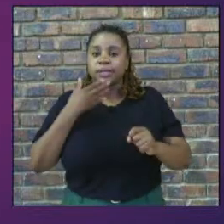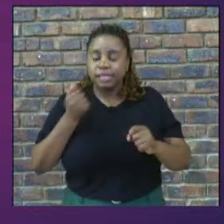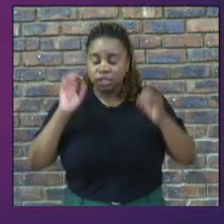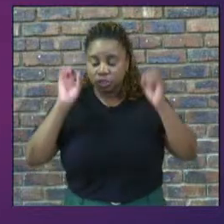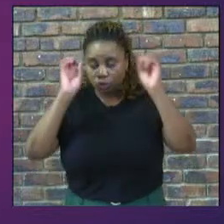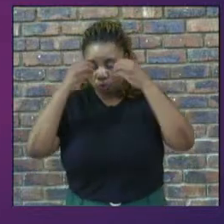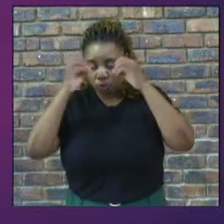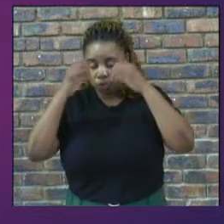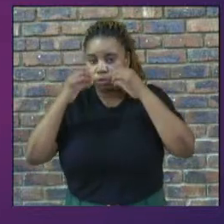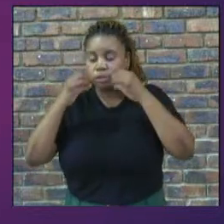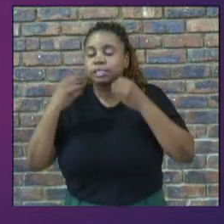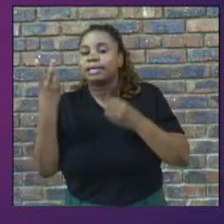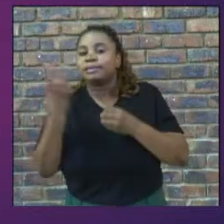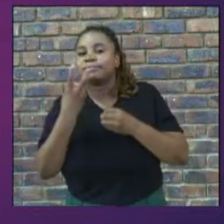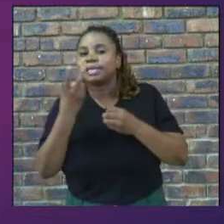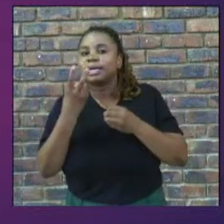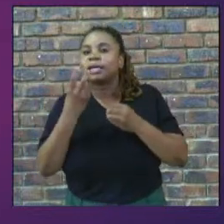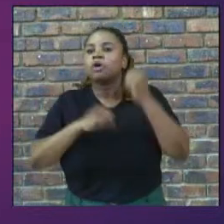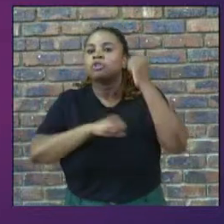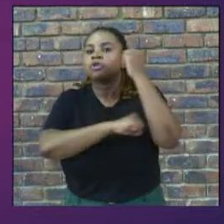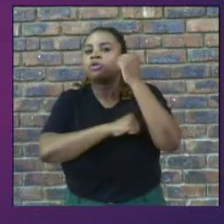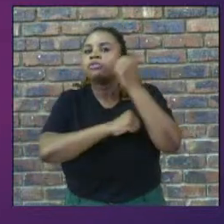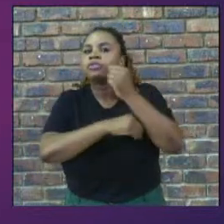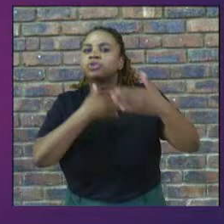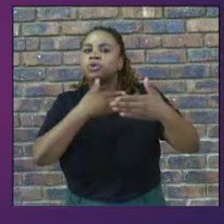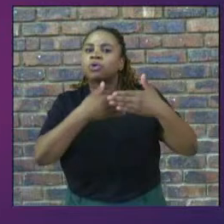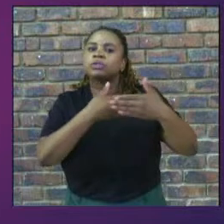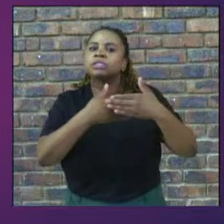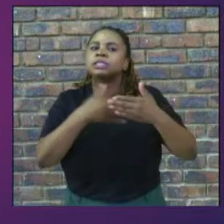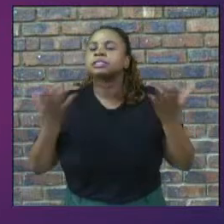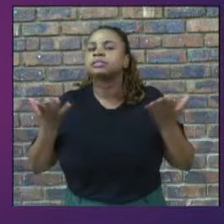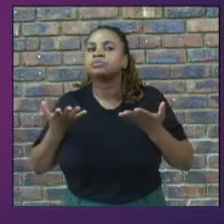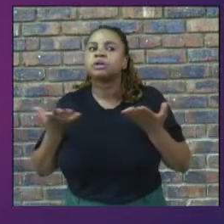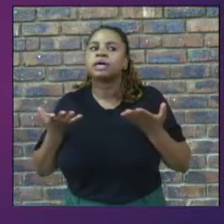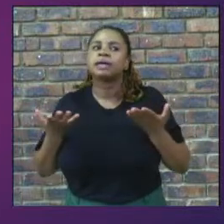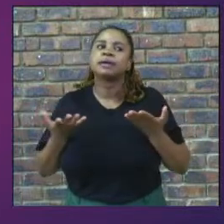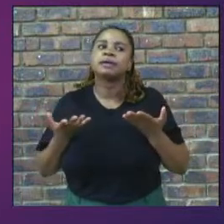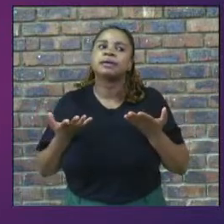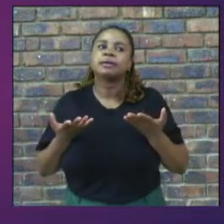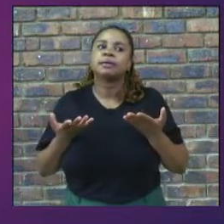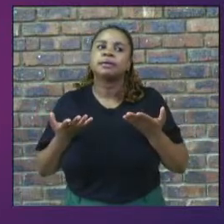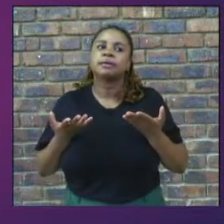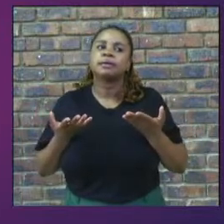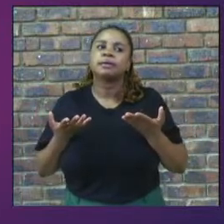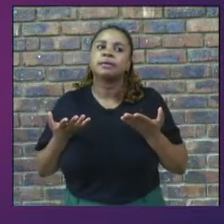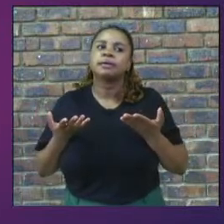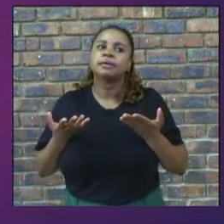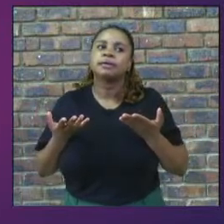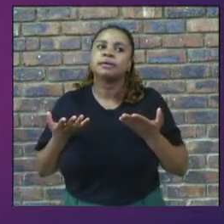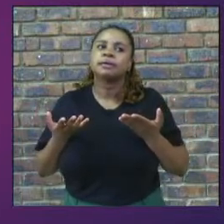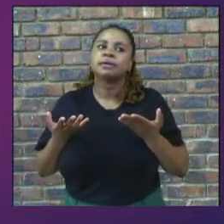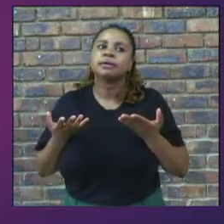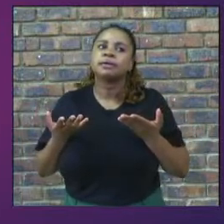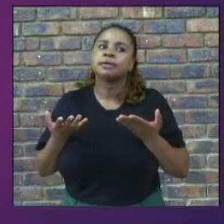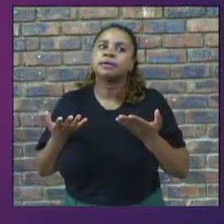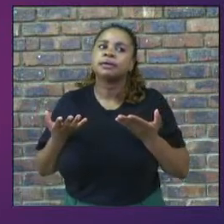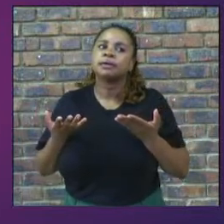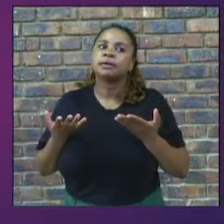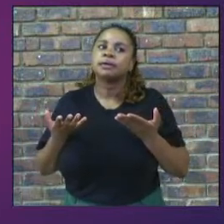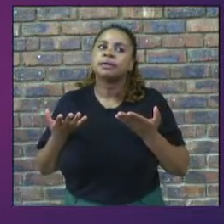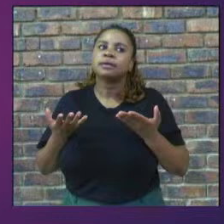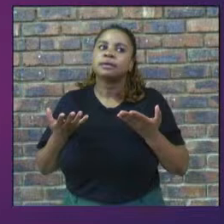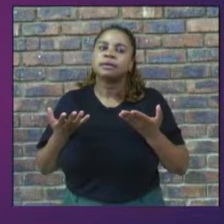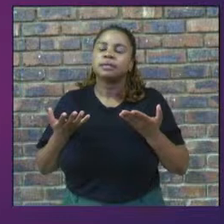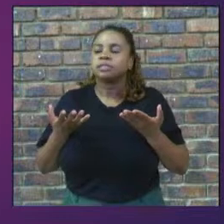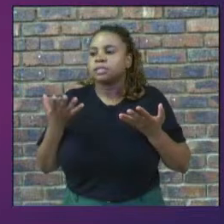di hokae. Le hona moo, I guess you can put in Kasim Noto office in Ekurhuleni. Then